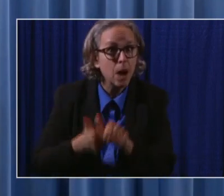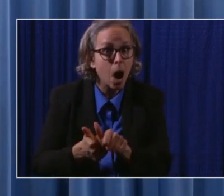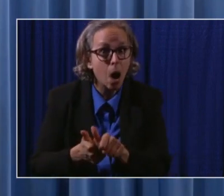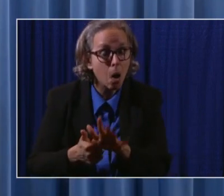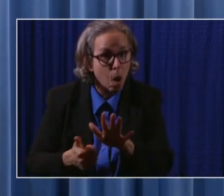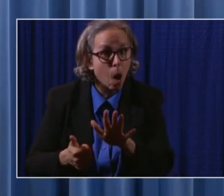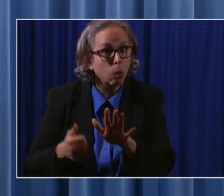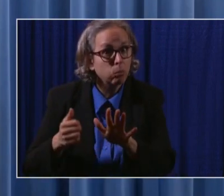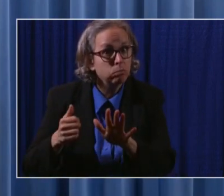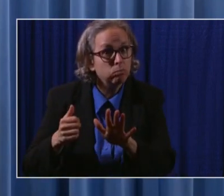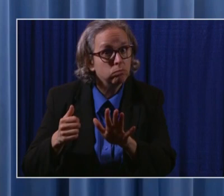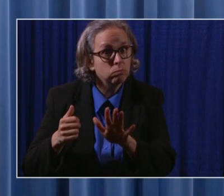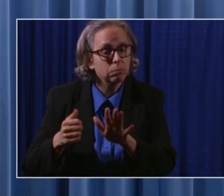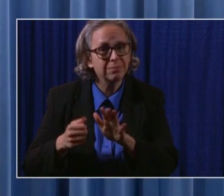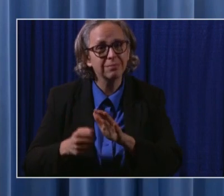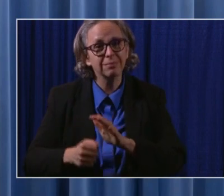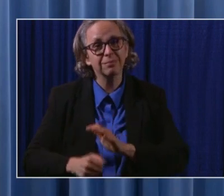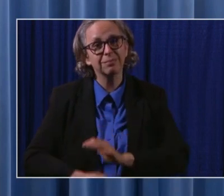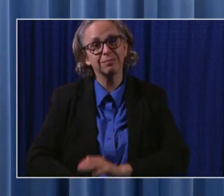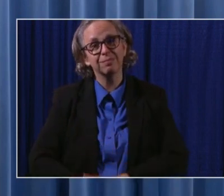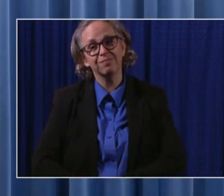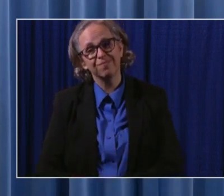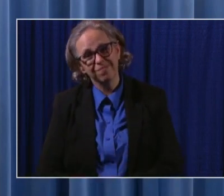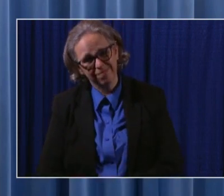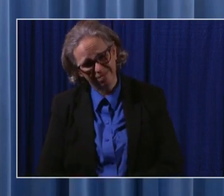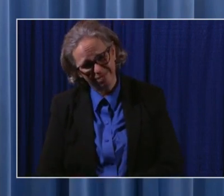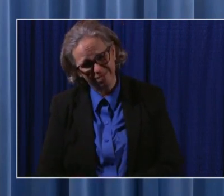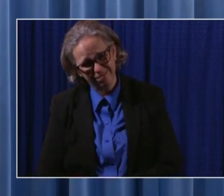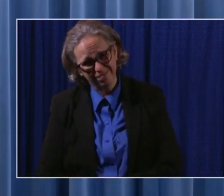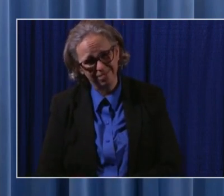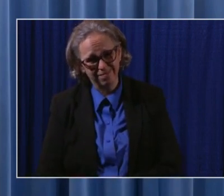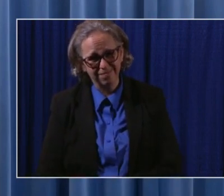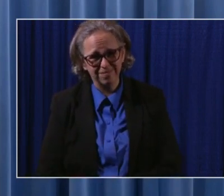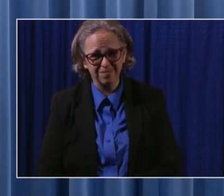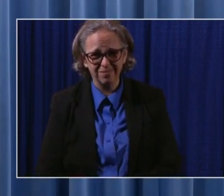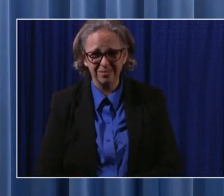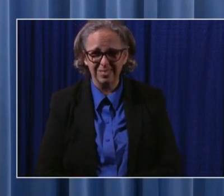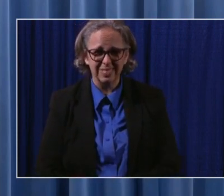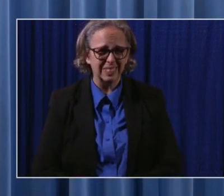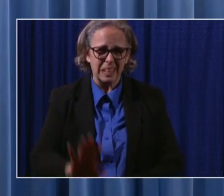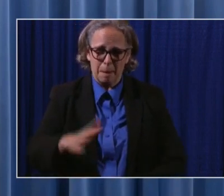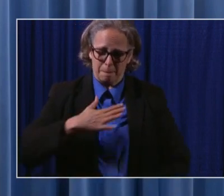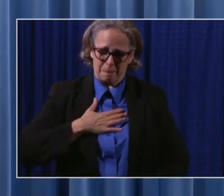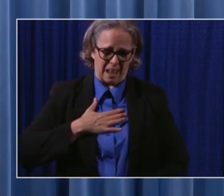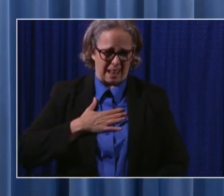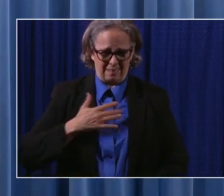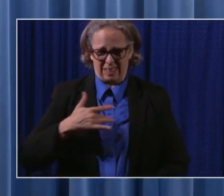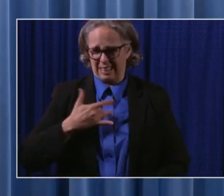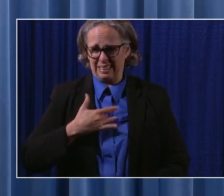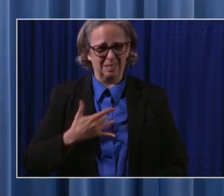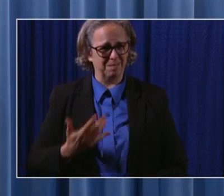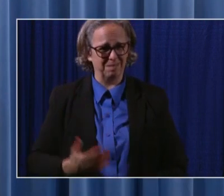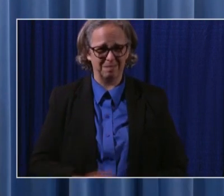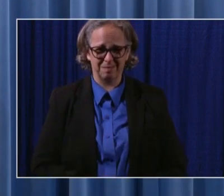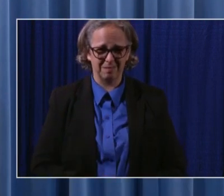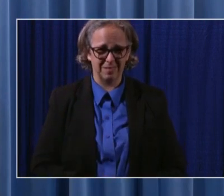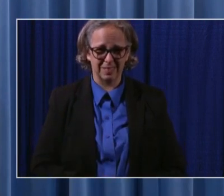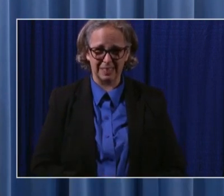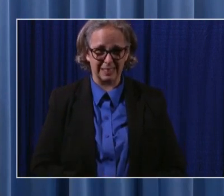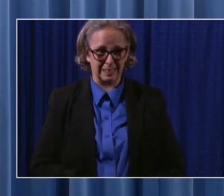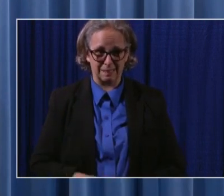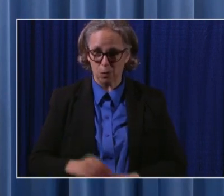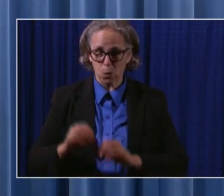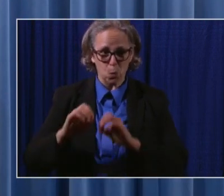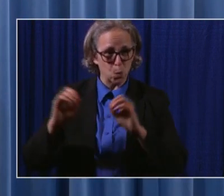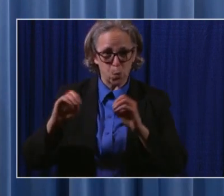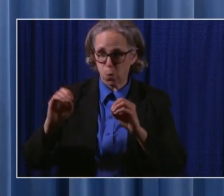But I became convinced that the alternative, and a lot of